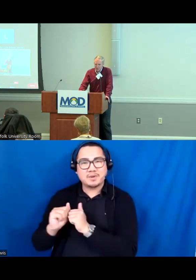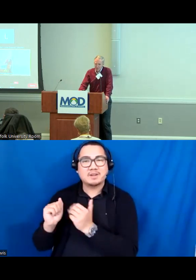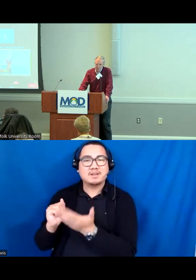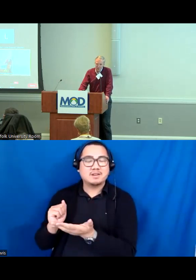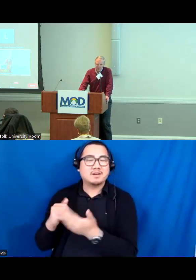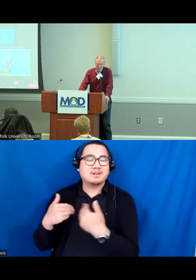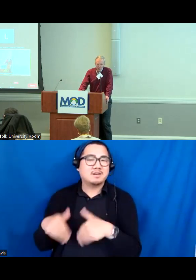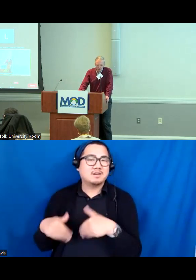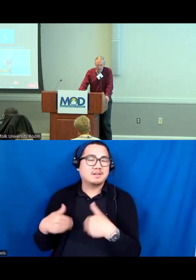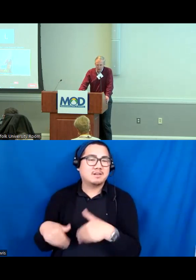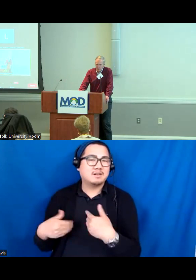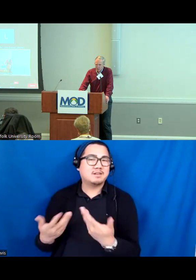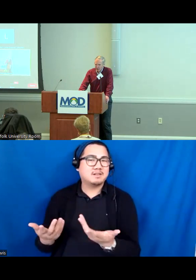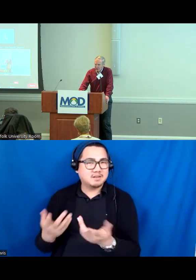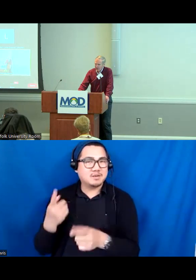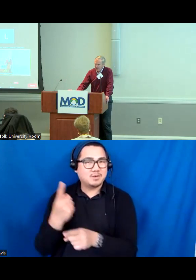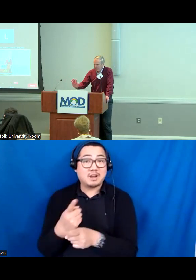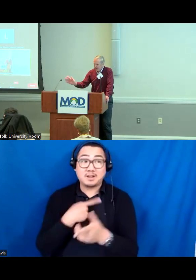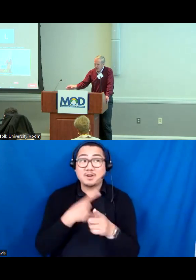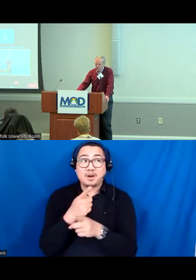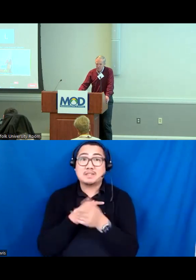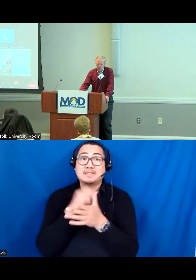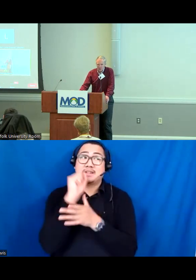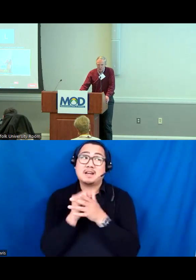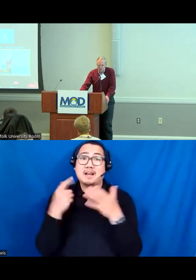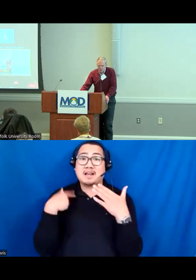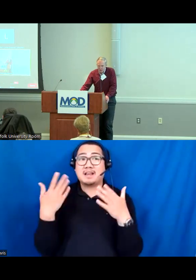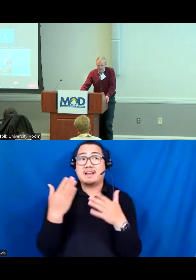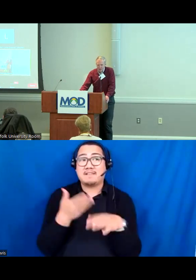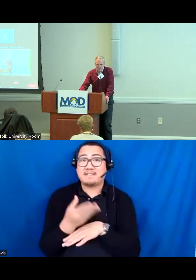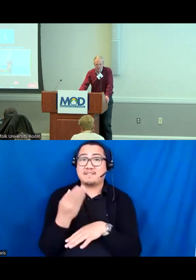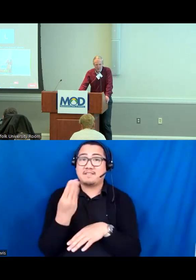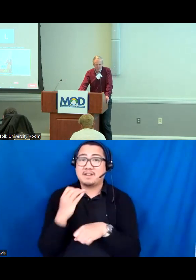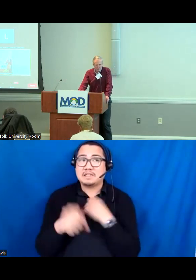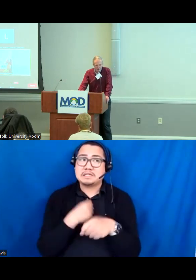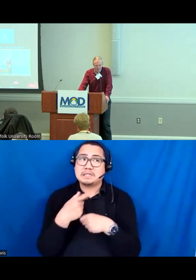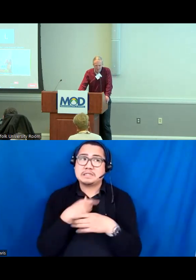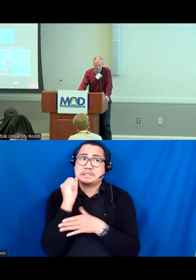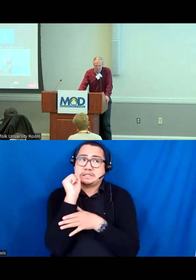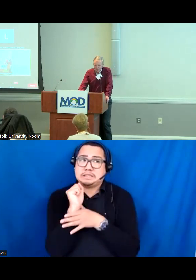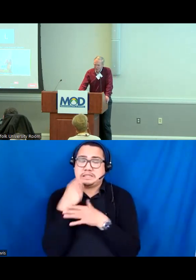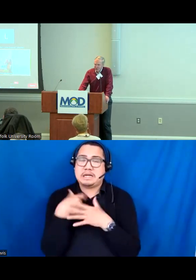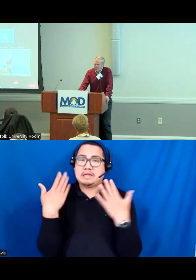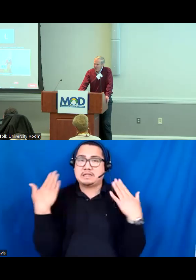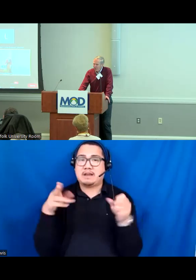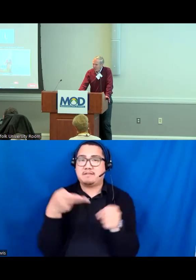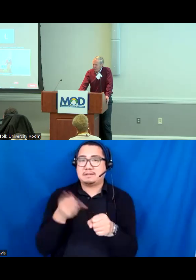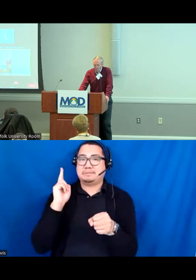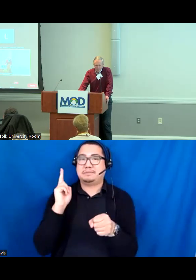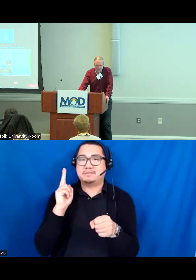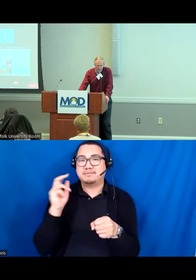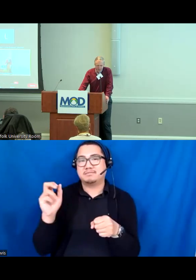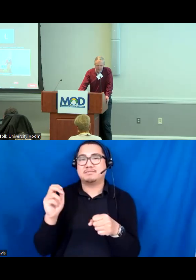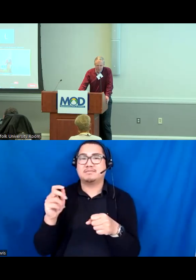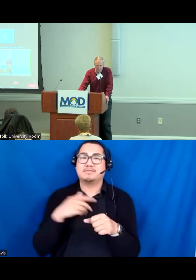really, Bill's right. I wimped out. I gave up after a few years and sort of I went home.